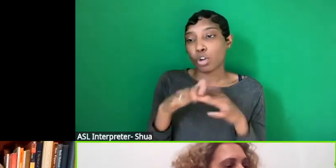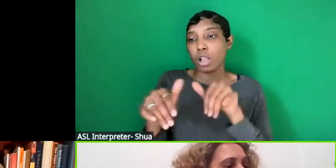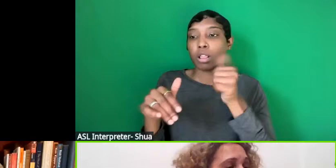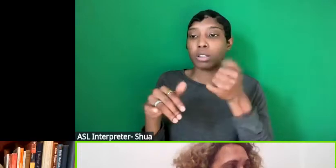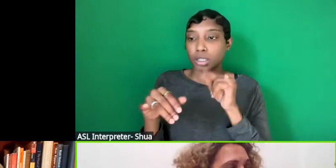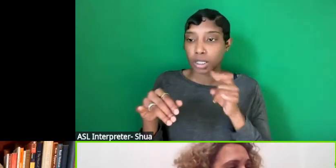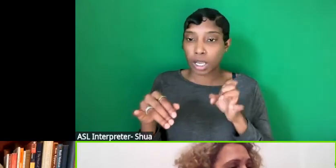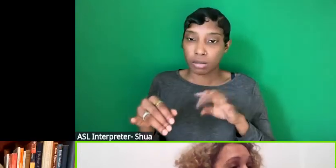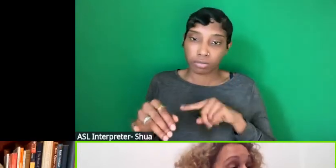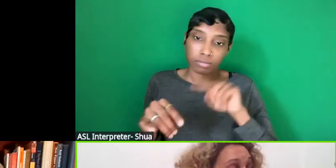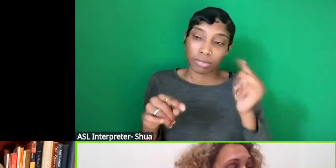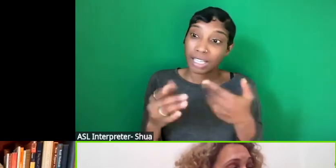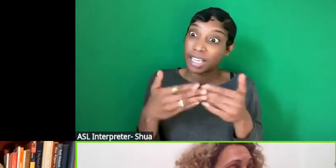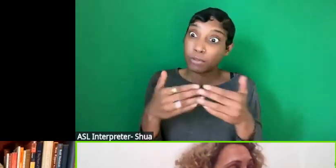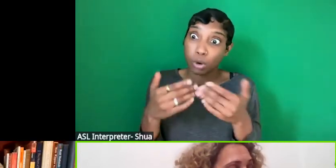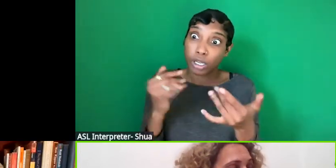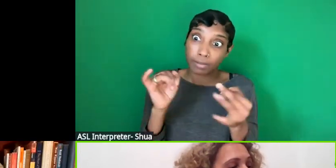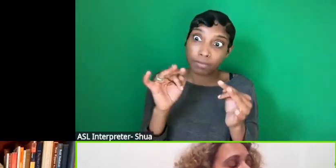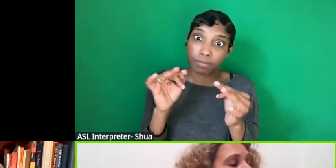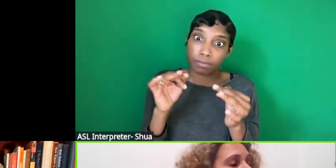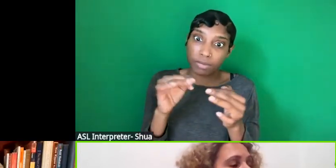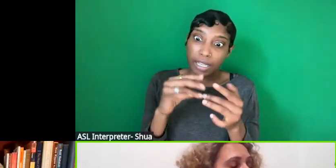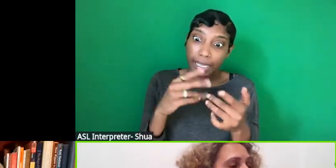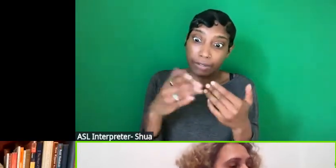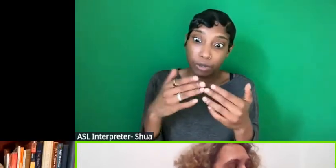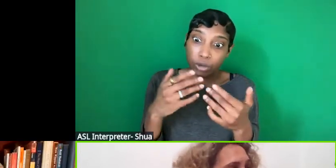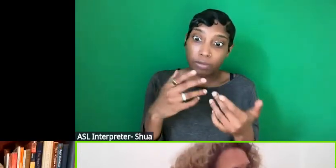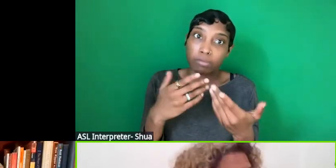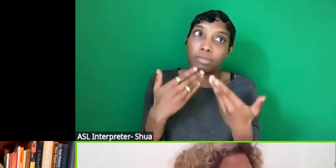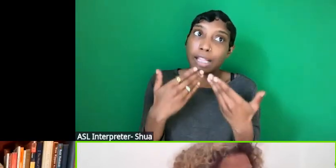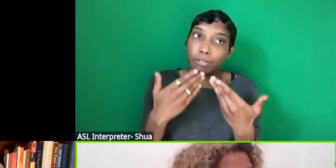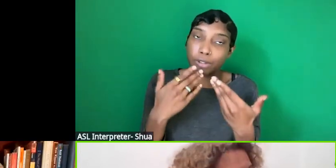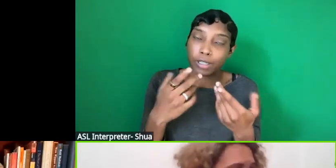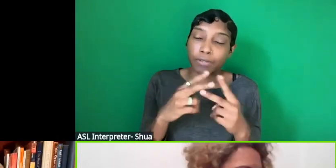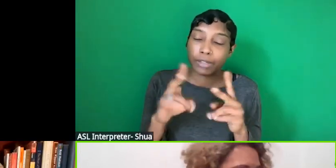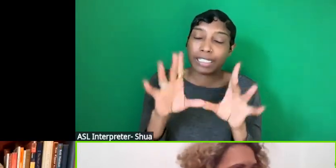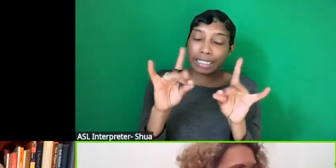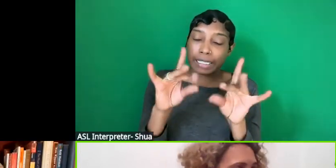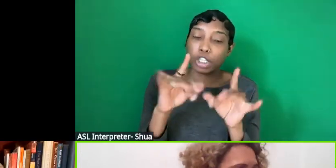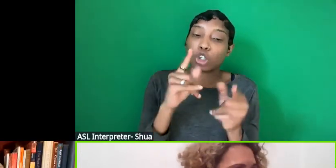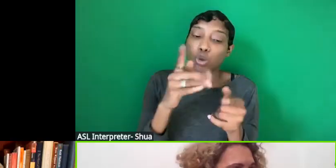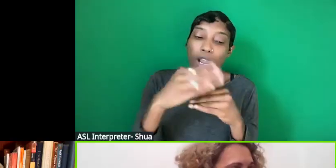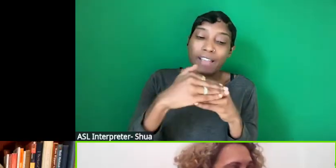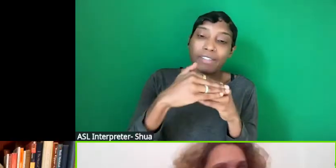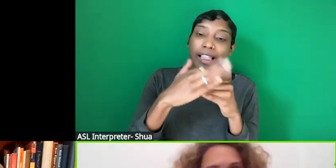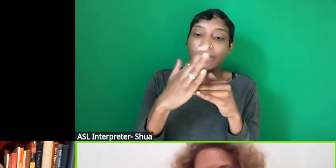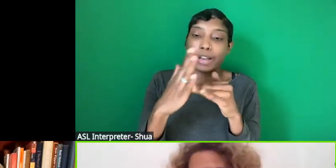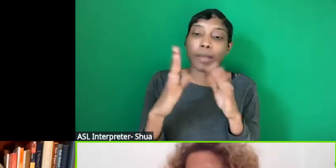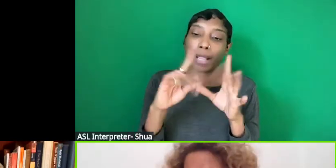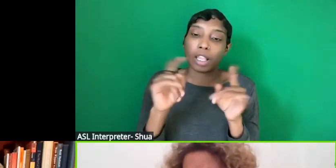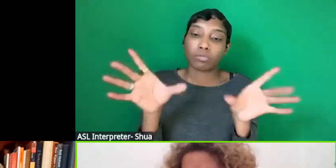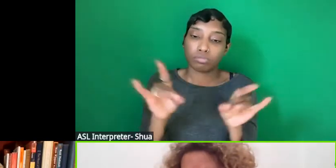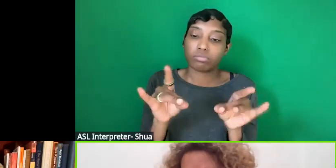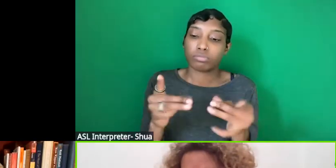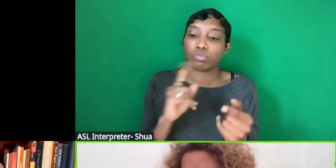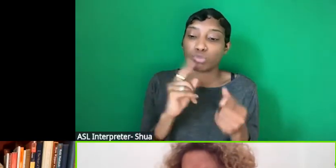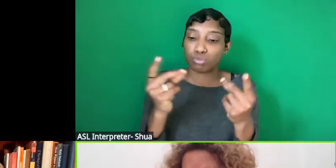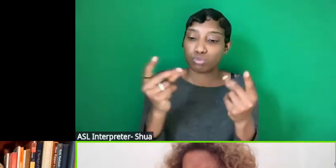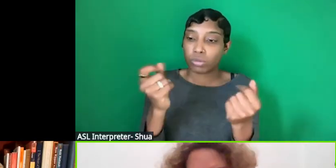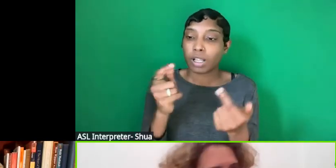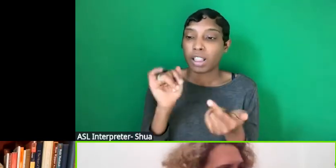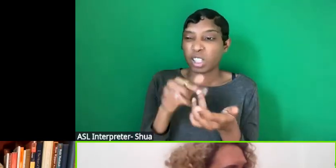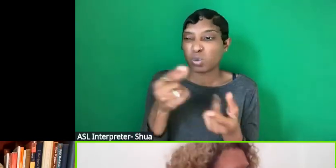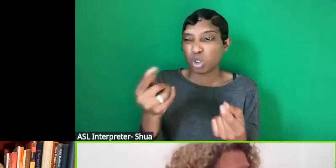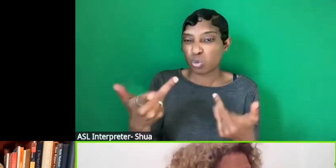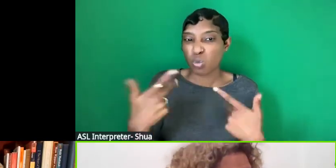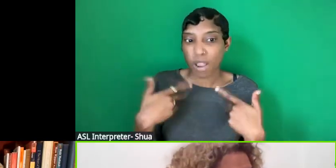though it's very sticky, or thankfully, because it's very sticky, you're able to kind of lift it up and put it down, lift it up, put it down. So this is what you have